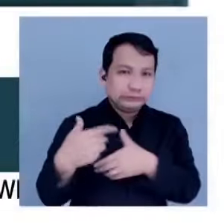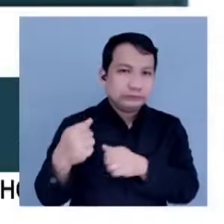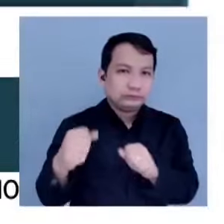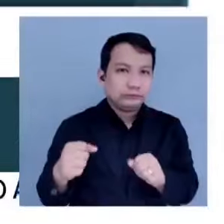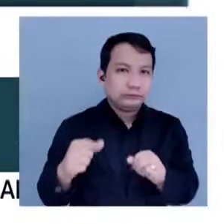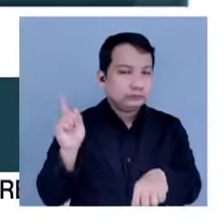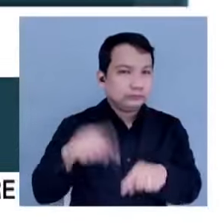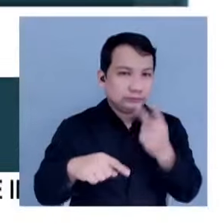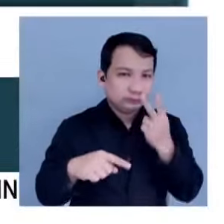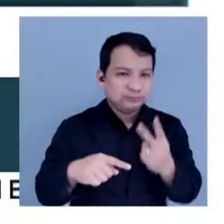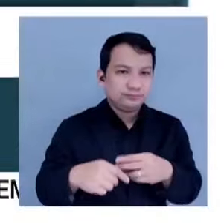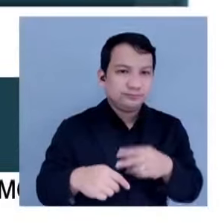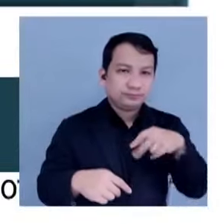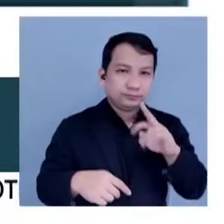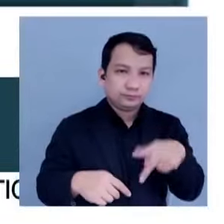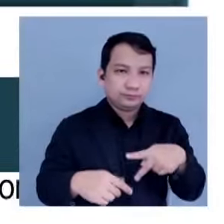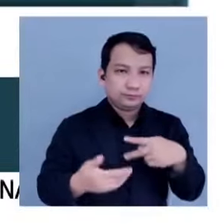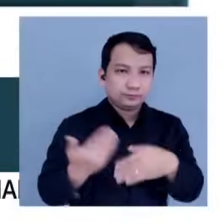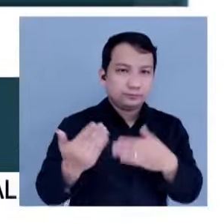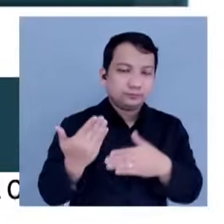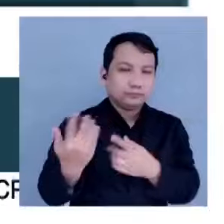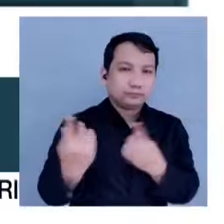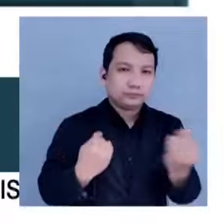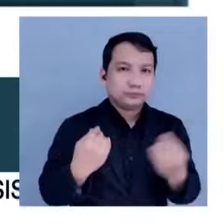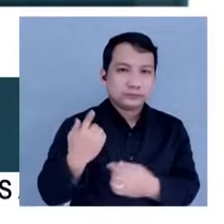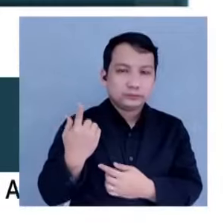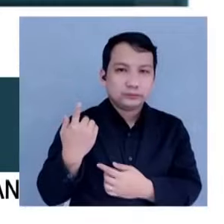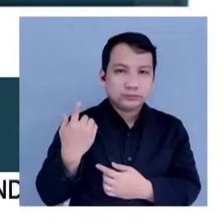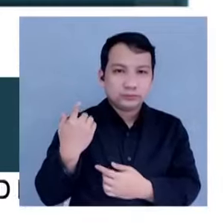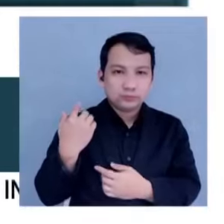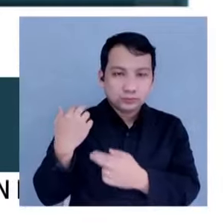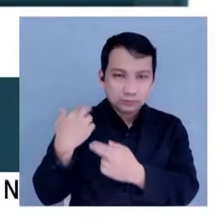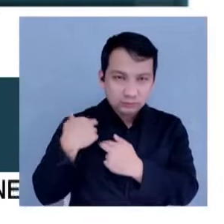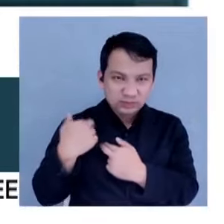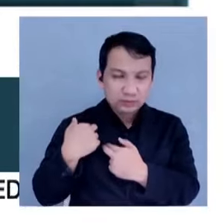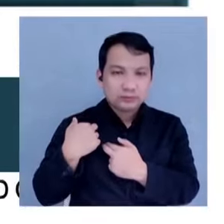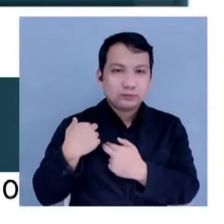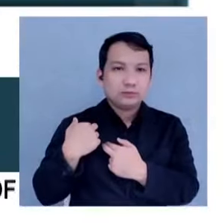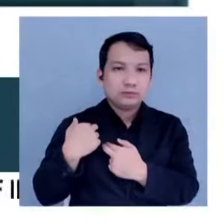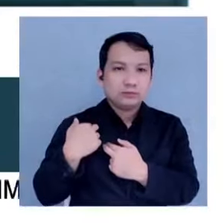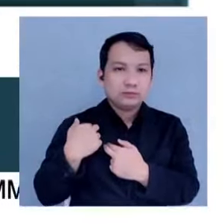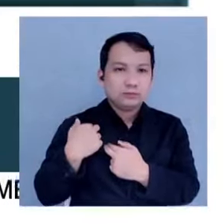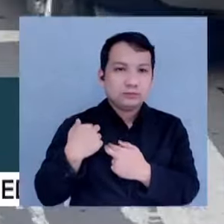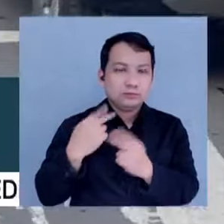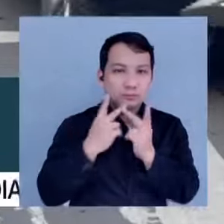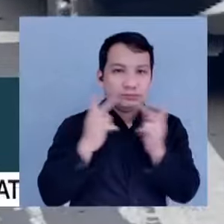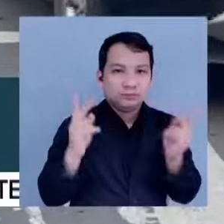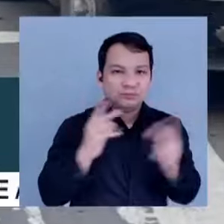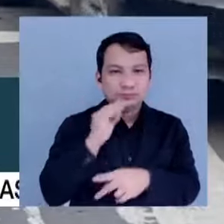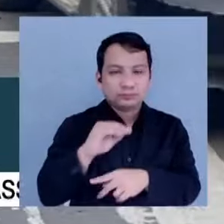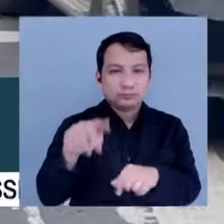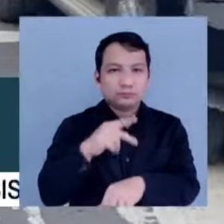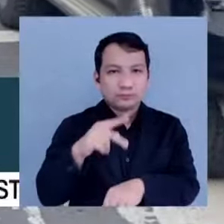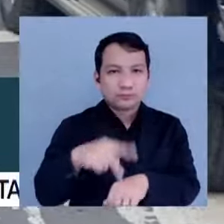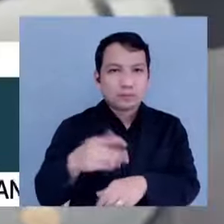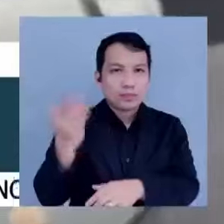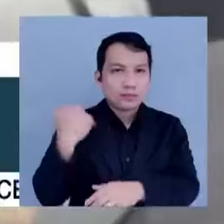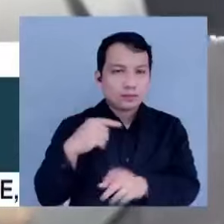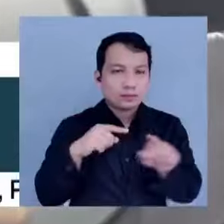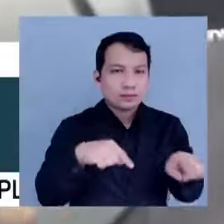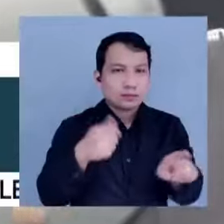PNP is simply fulfilling their mandate as the primary public order institution in our country. Nung pinasok